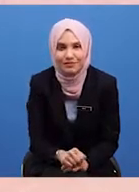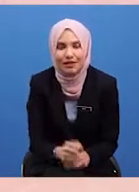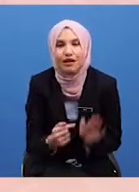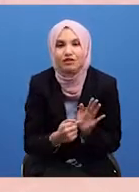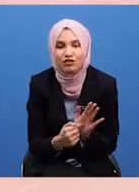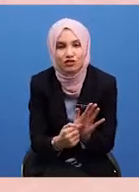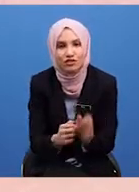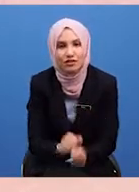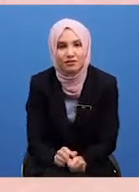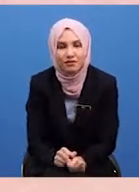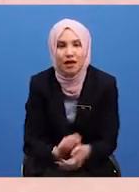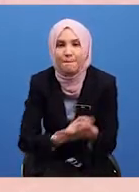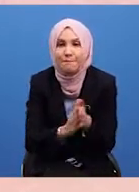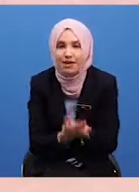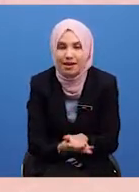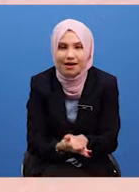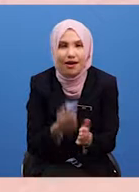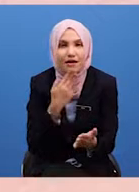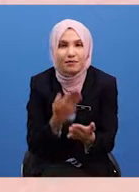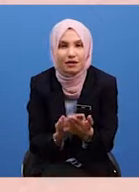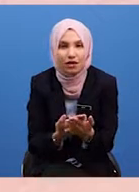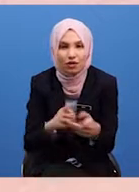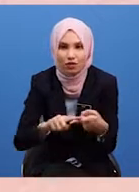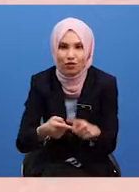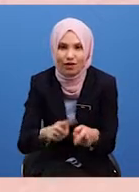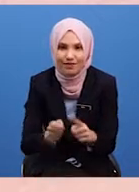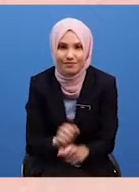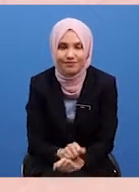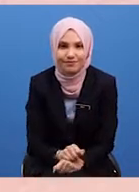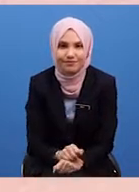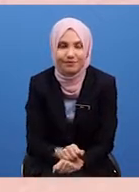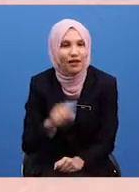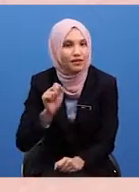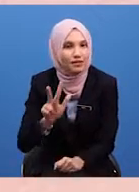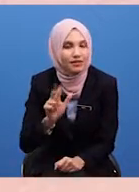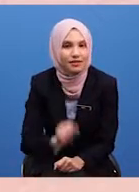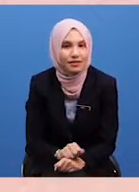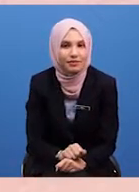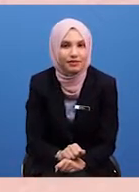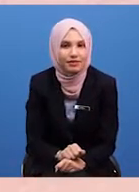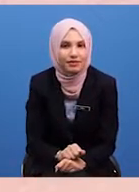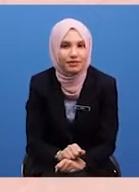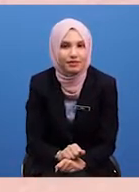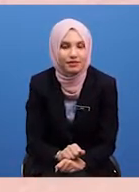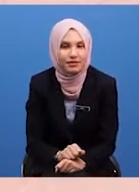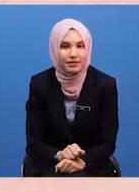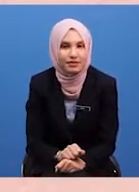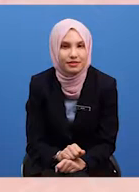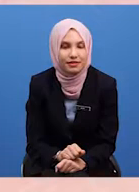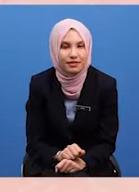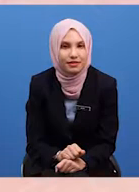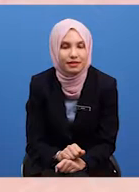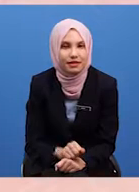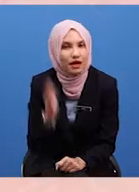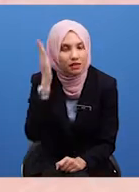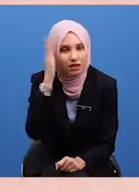they have become good friends. The third theme is admitting your own